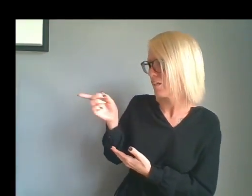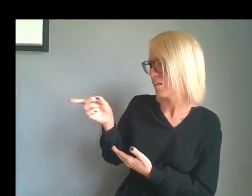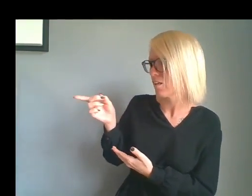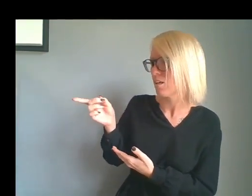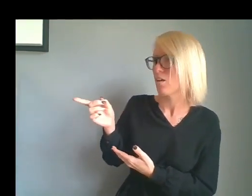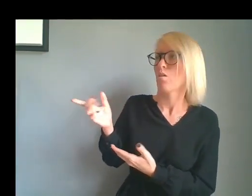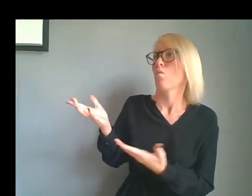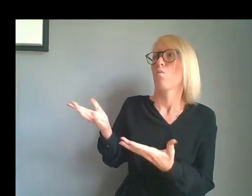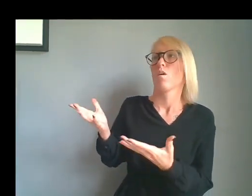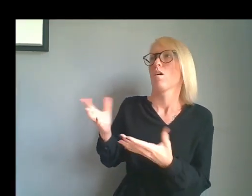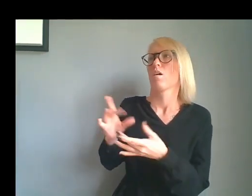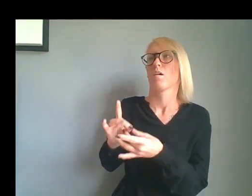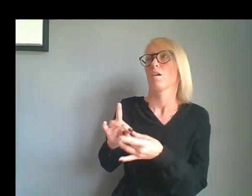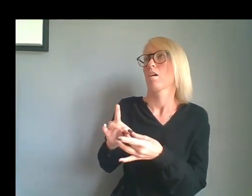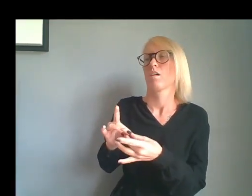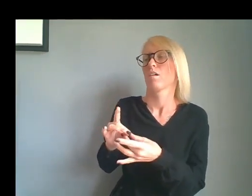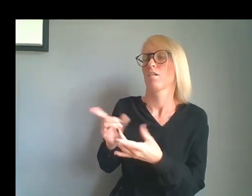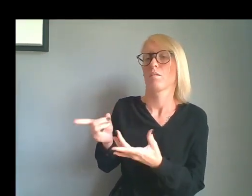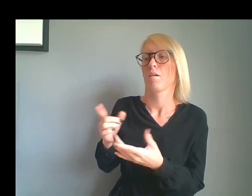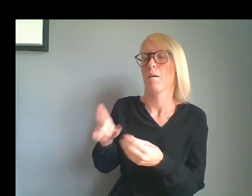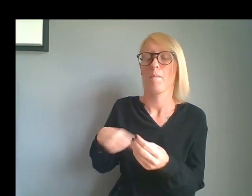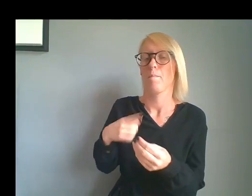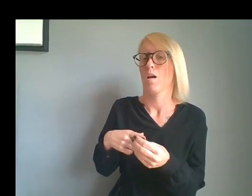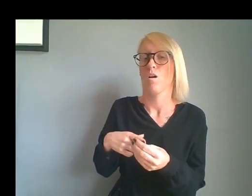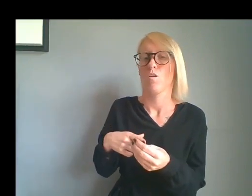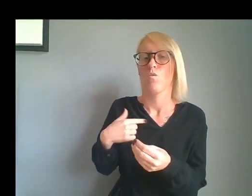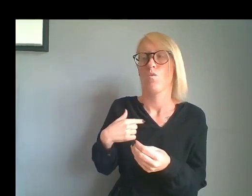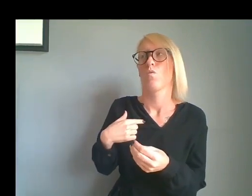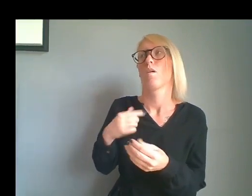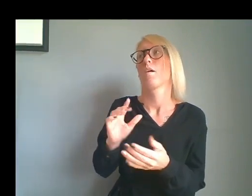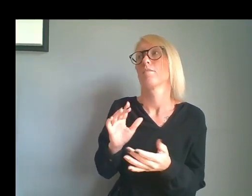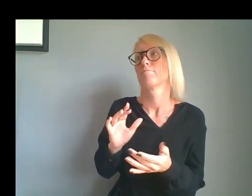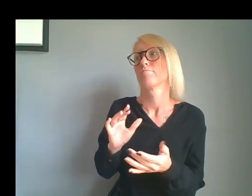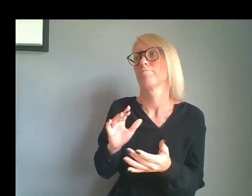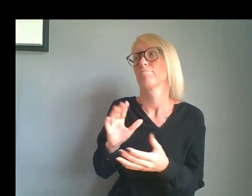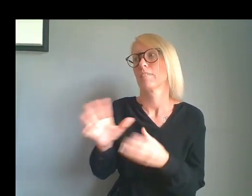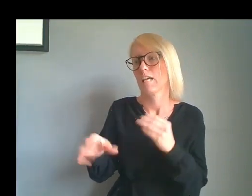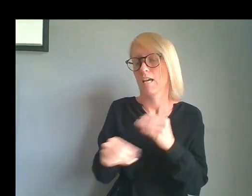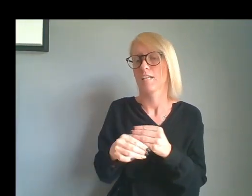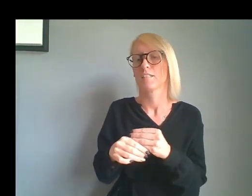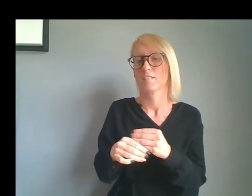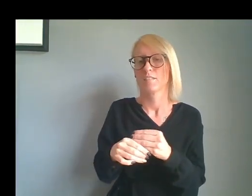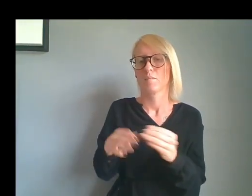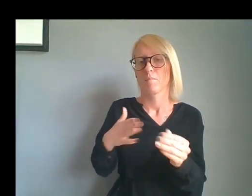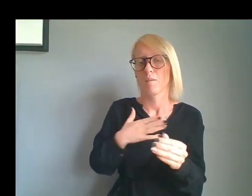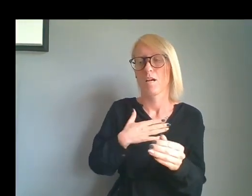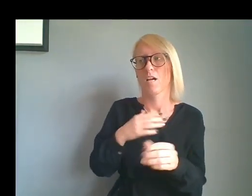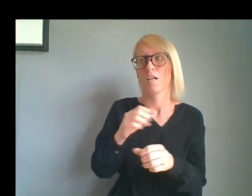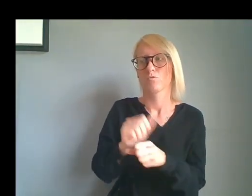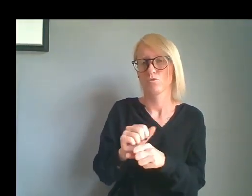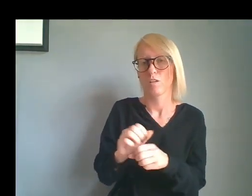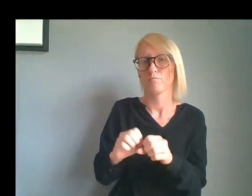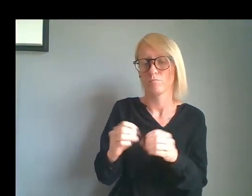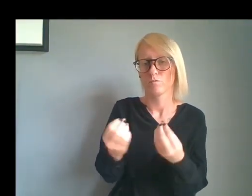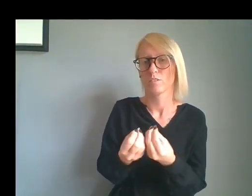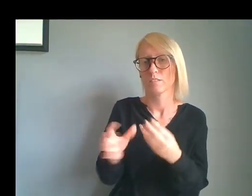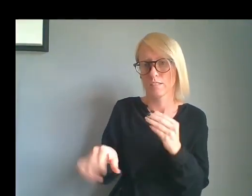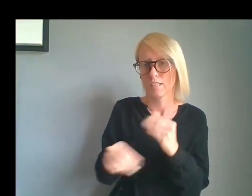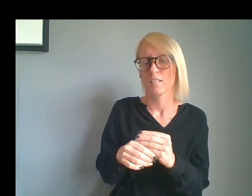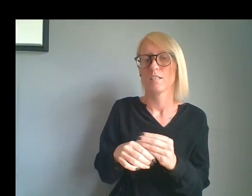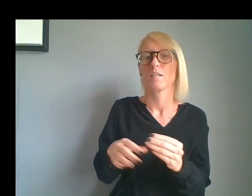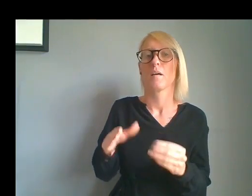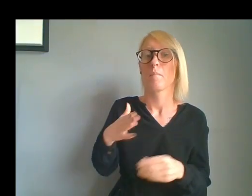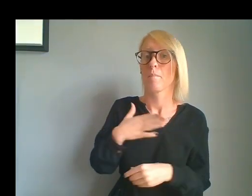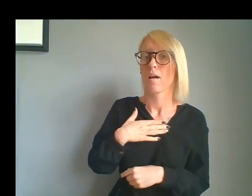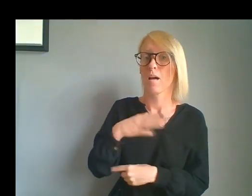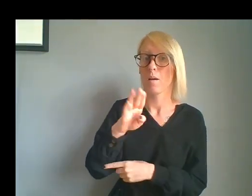put your web address, and I, of course, have Coastal Community Foundation in there. And then my biography, this is what I'm doing. I'm